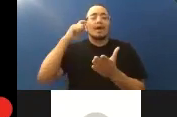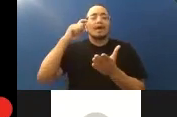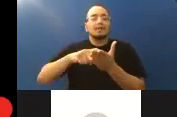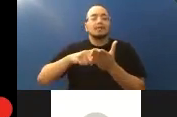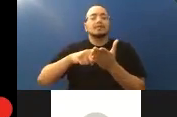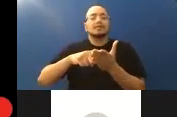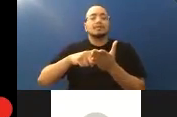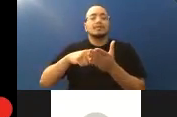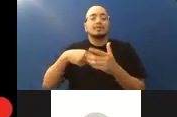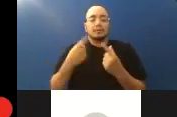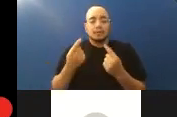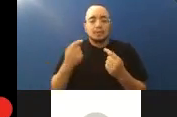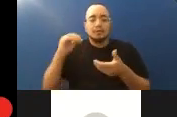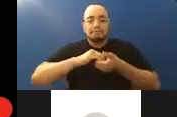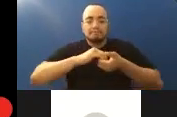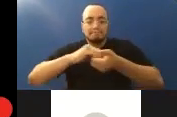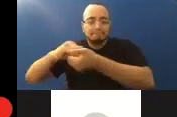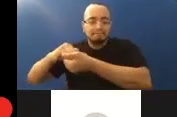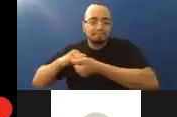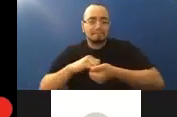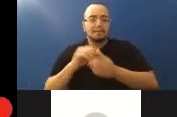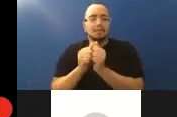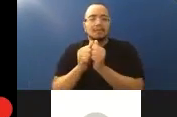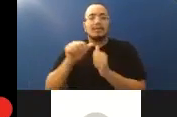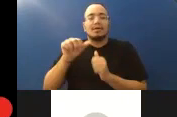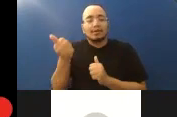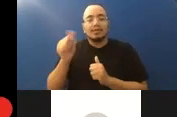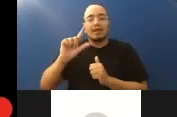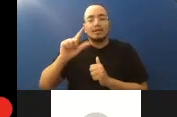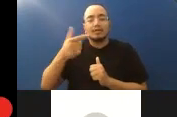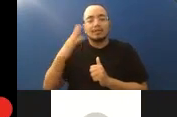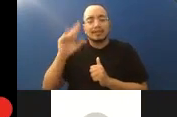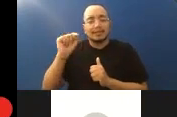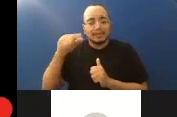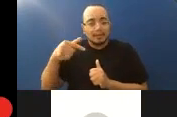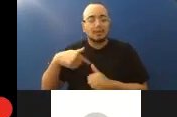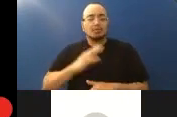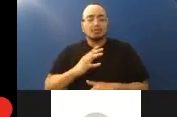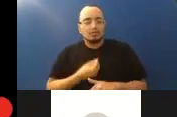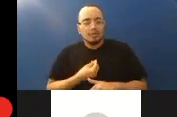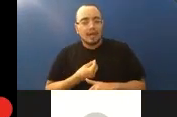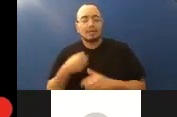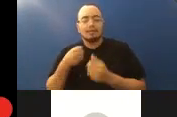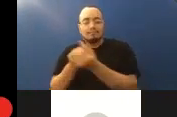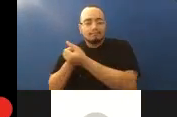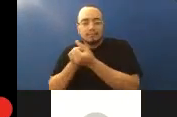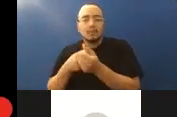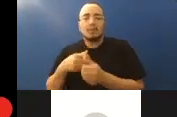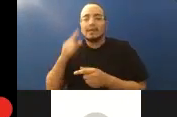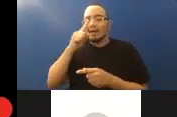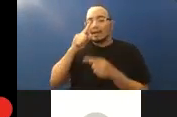my transgender peers is something very important. We must not leave them out the